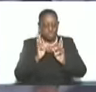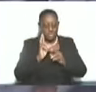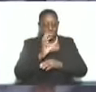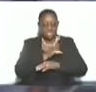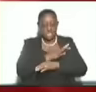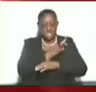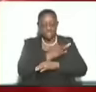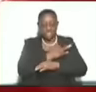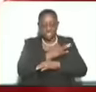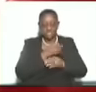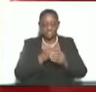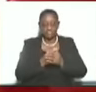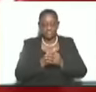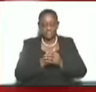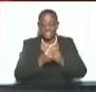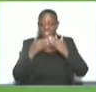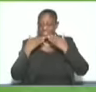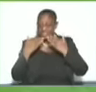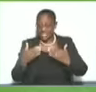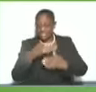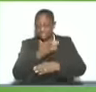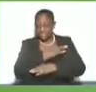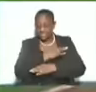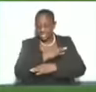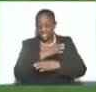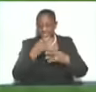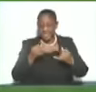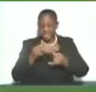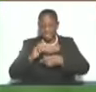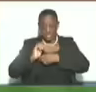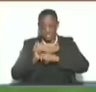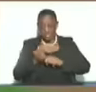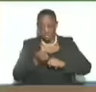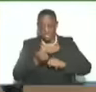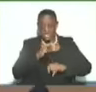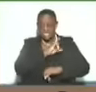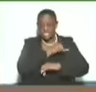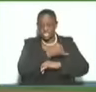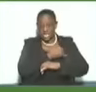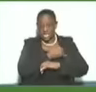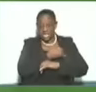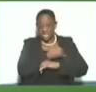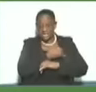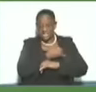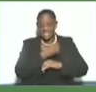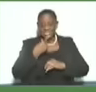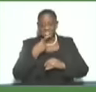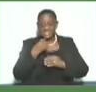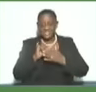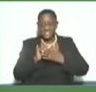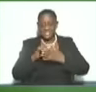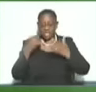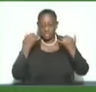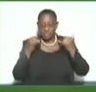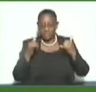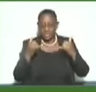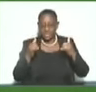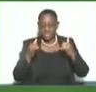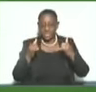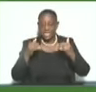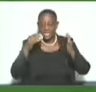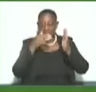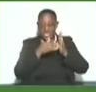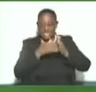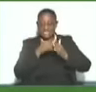Charles Fisher. All right, thanks, Fisher. Meanwhile, over to baseball, Jazz Chisholm and the Miami Marlins beginning postseason play in the wild card round against the